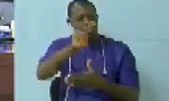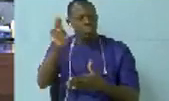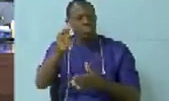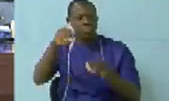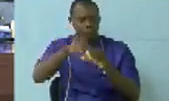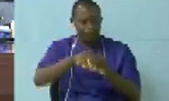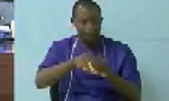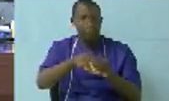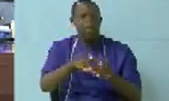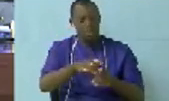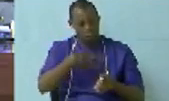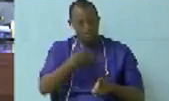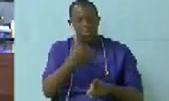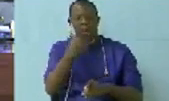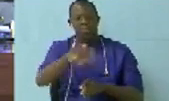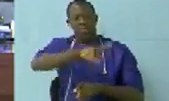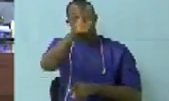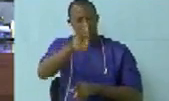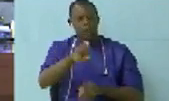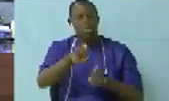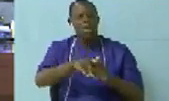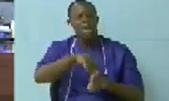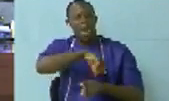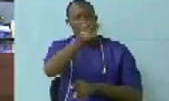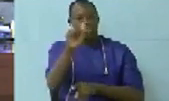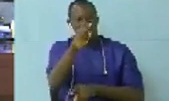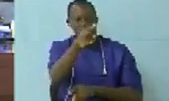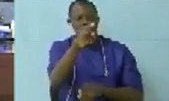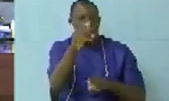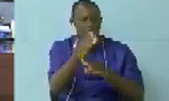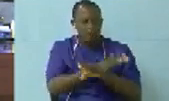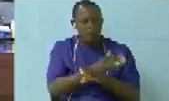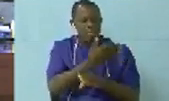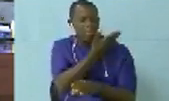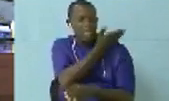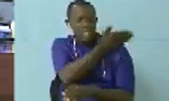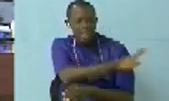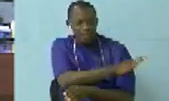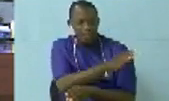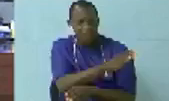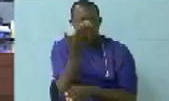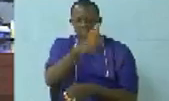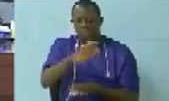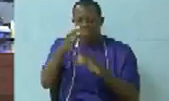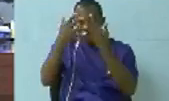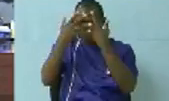and your release from prison in